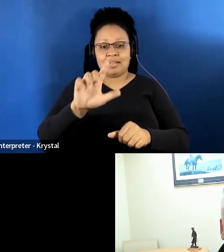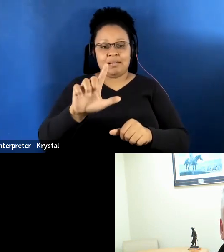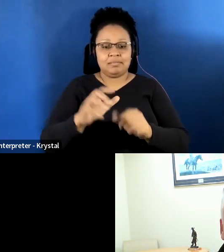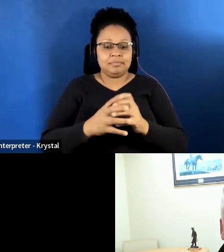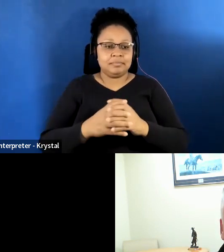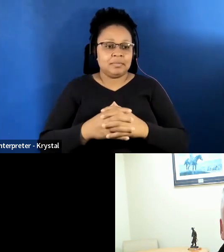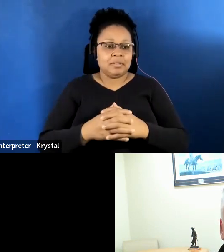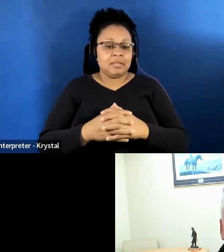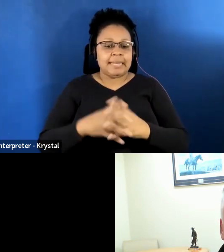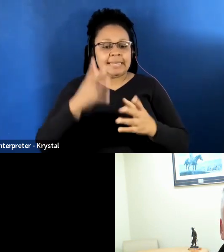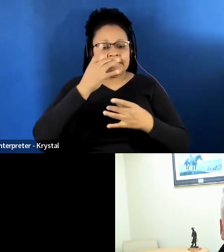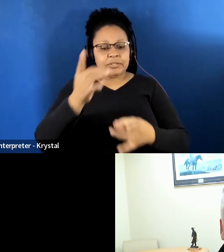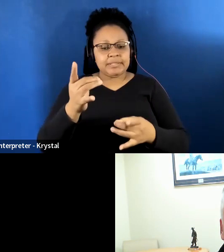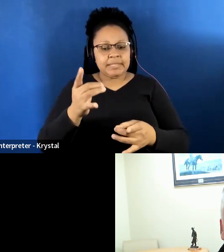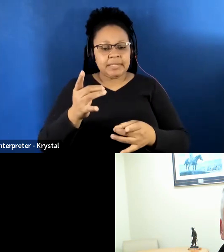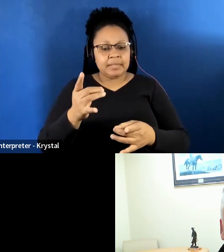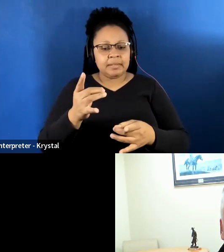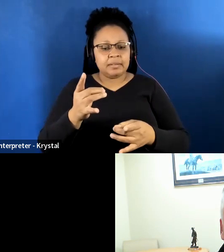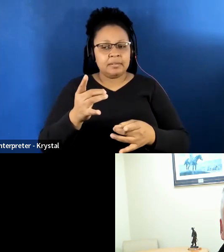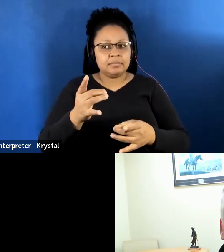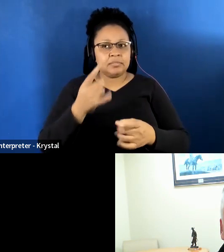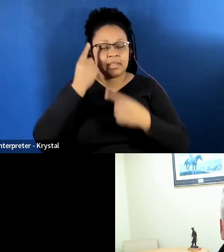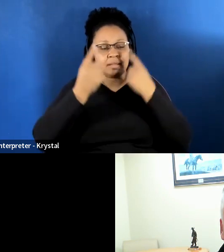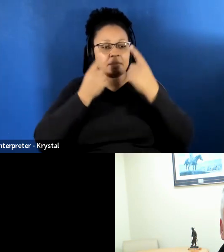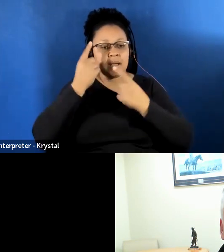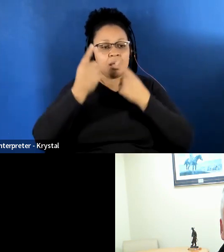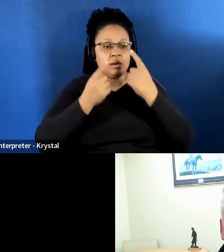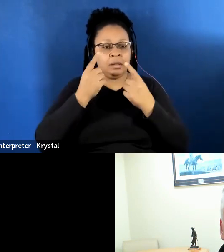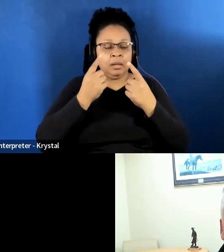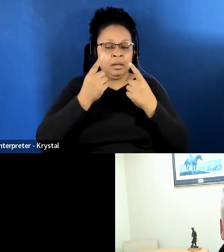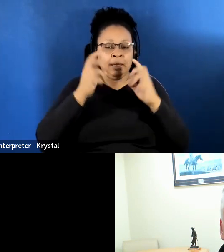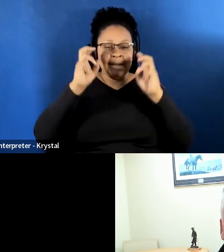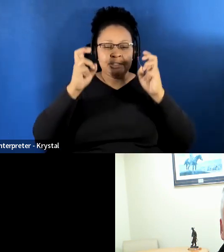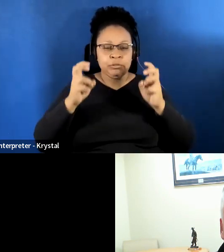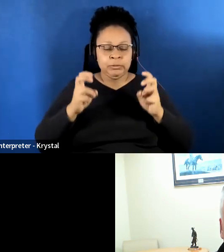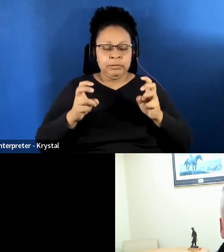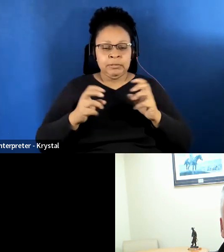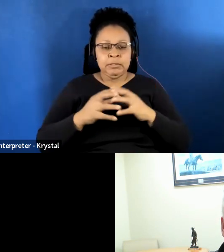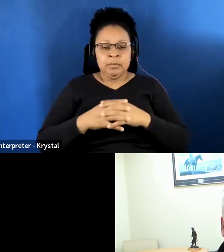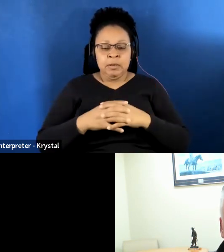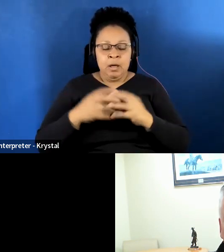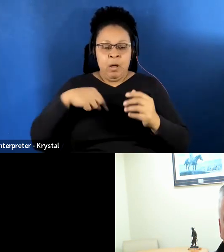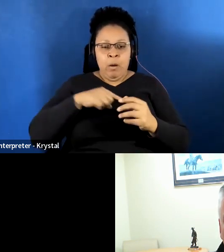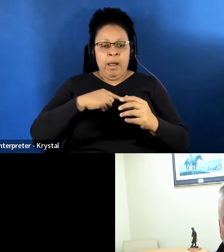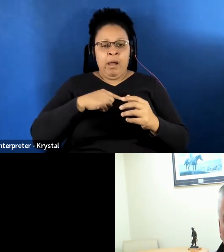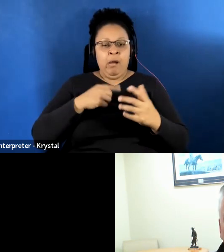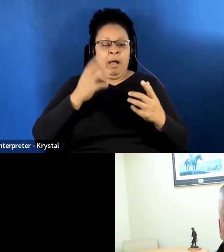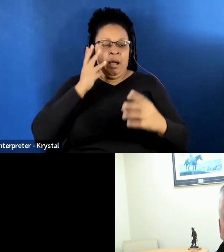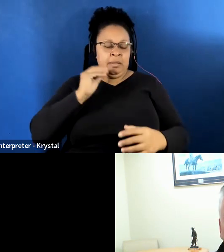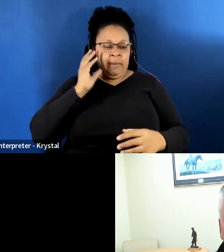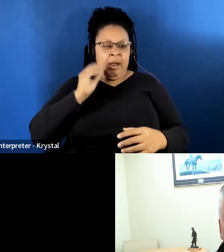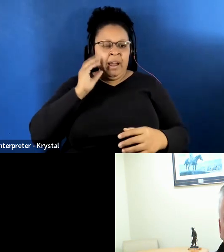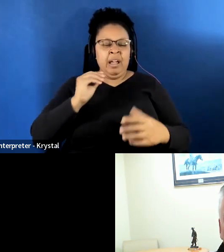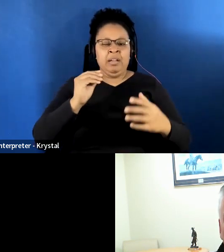It is interesting to think about these issues that we're having, and kind of